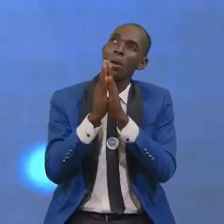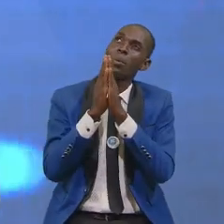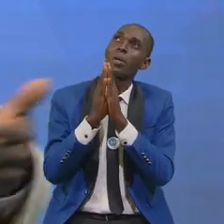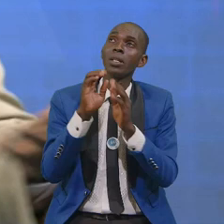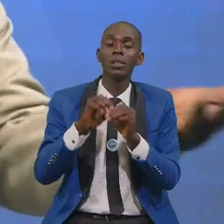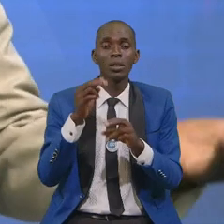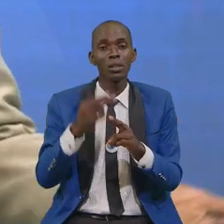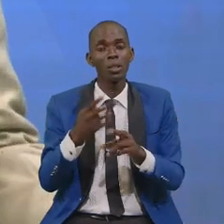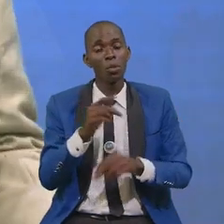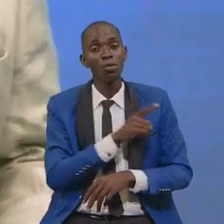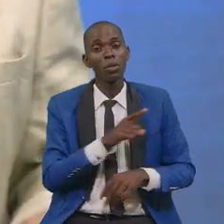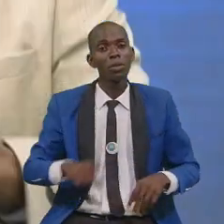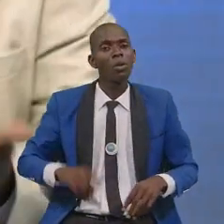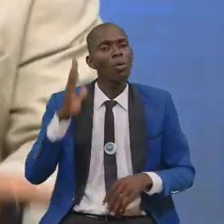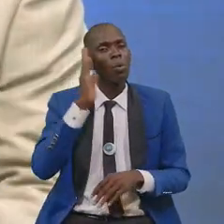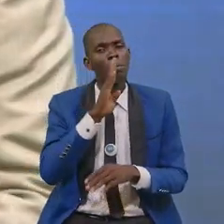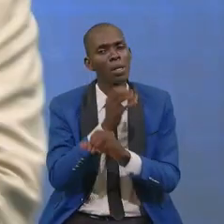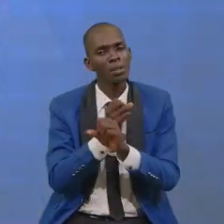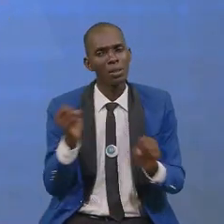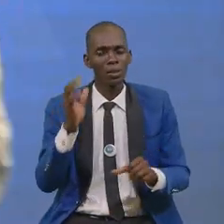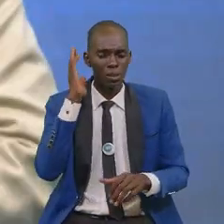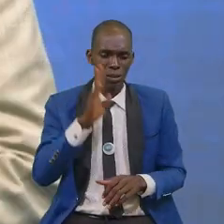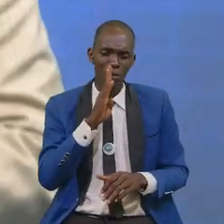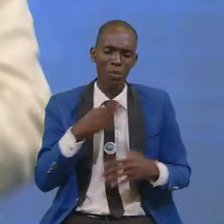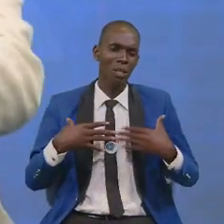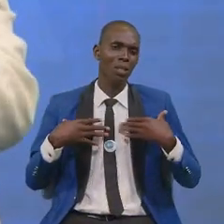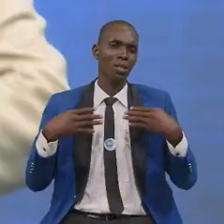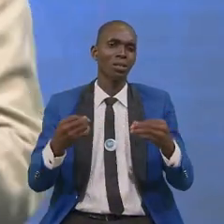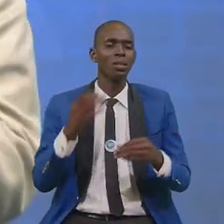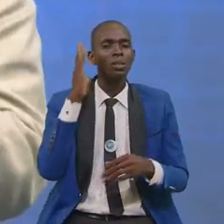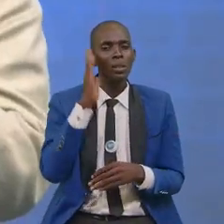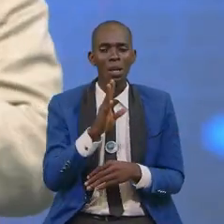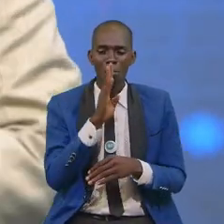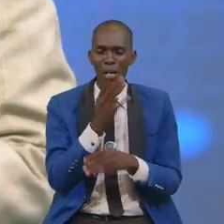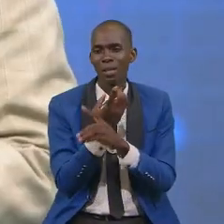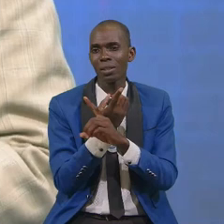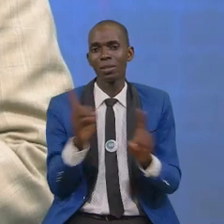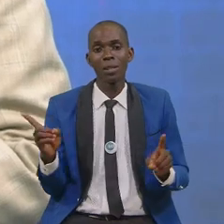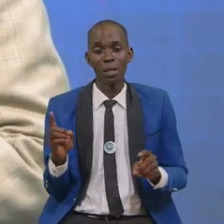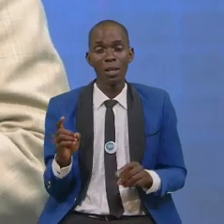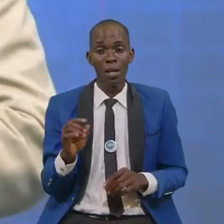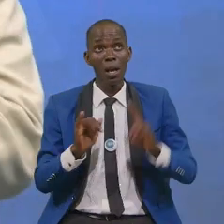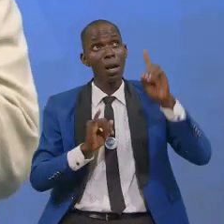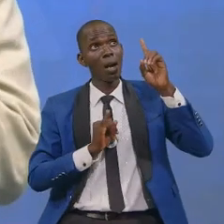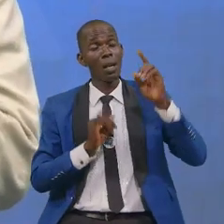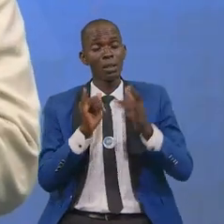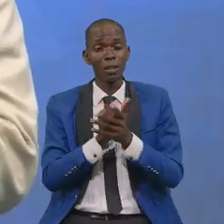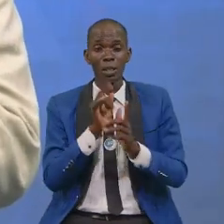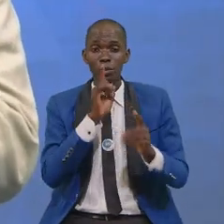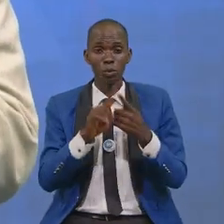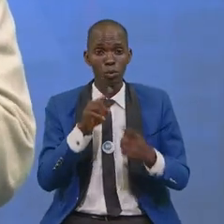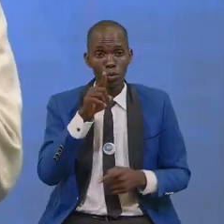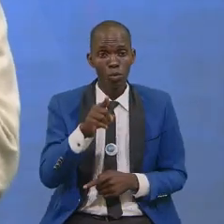the Lord shall be saved, shall be healed, shall be delivered. I that speak unto you,